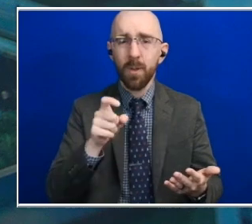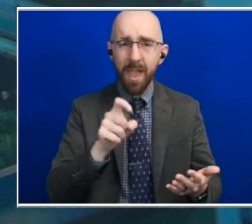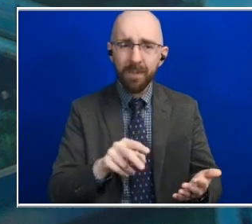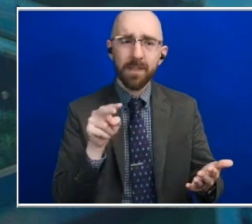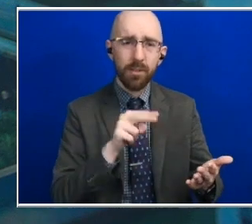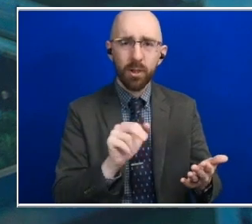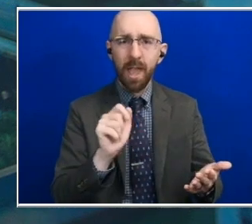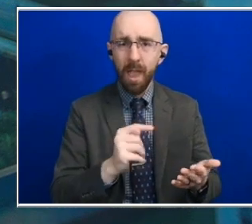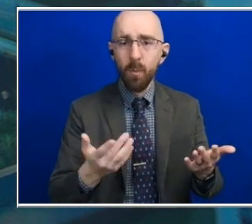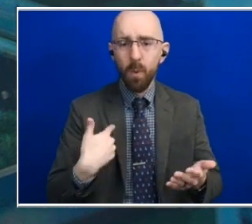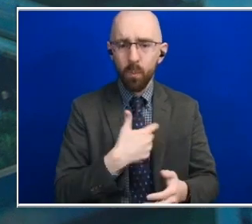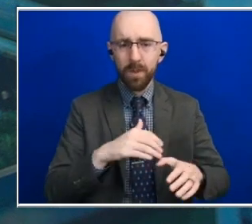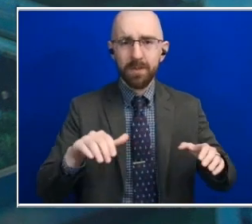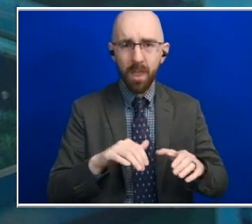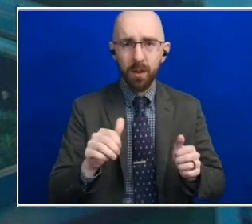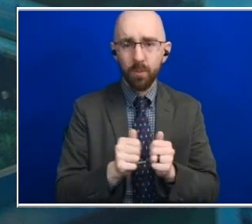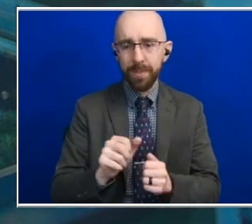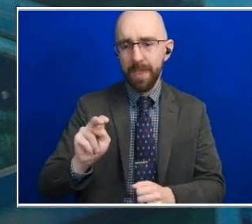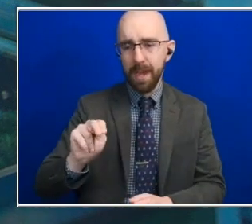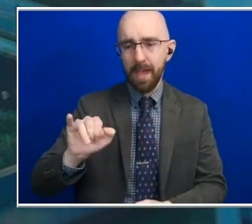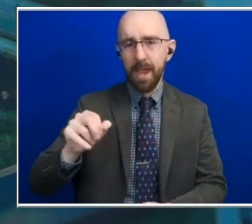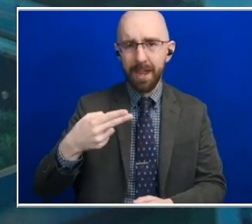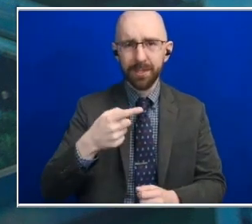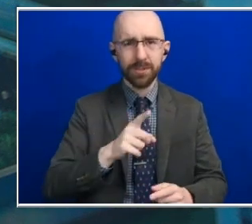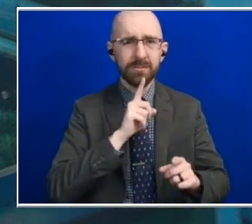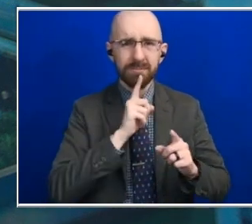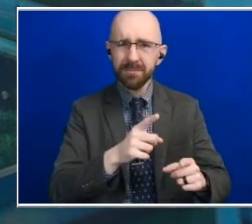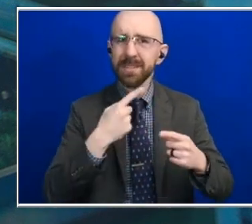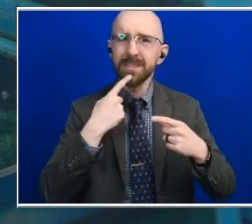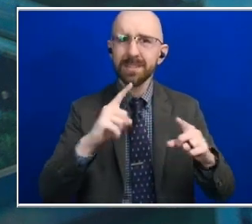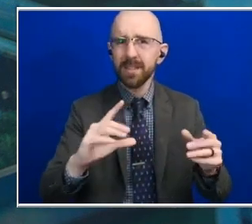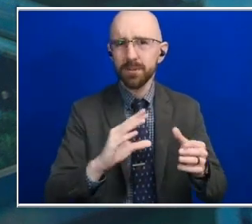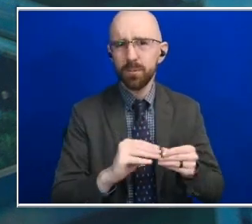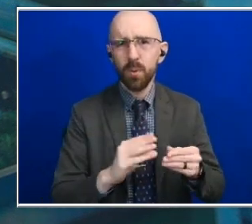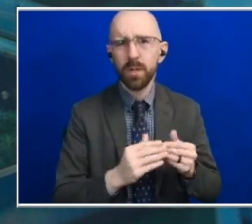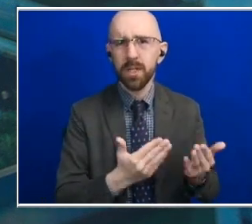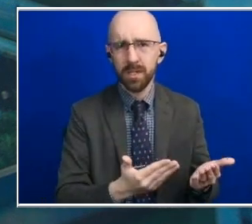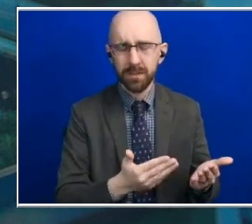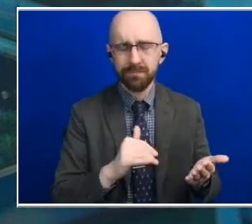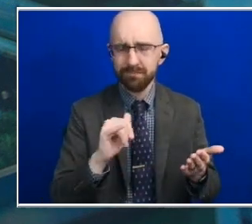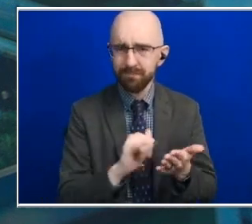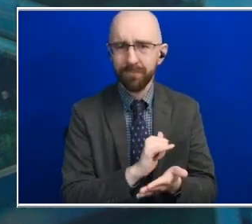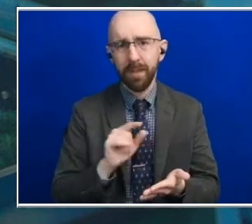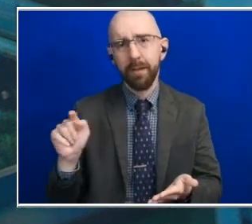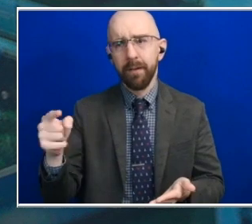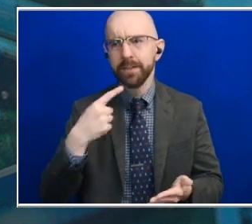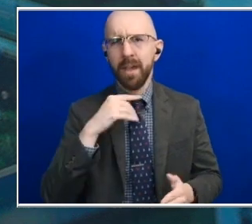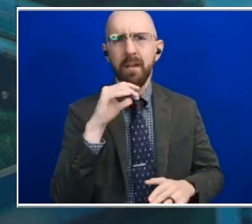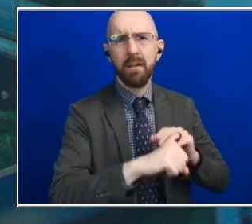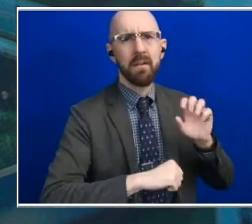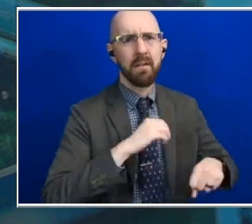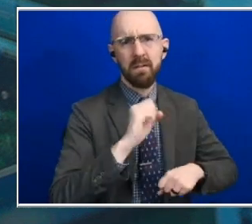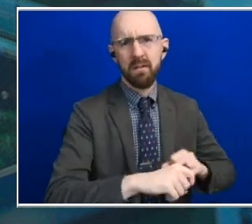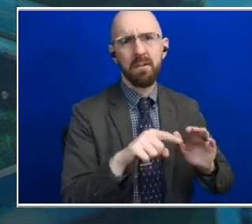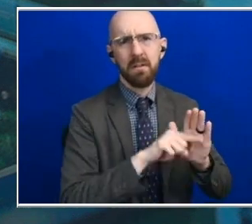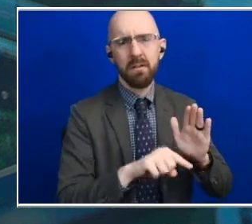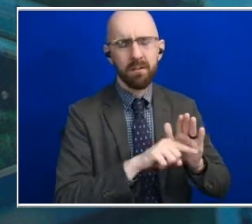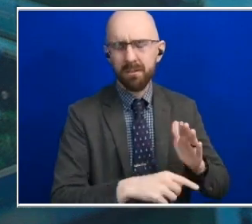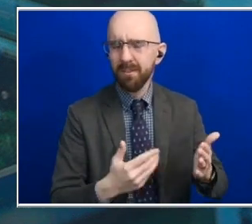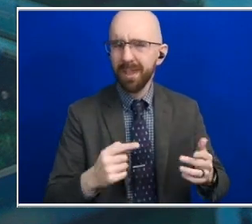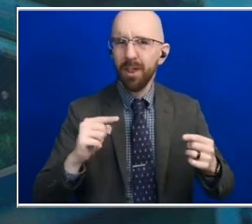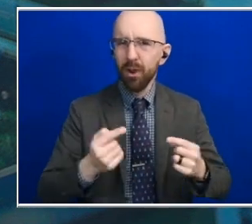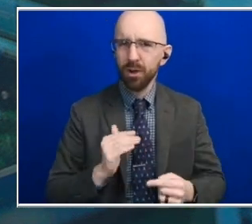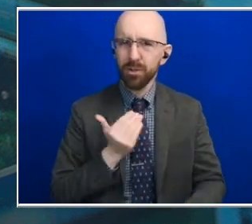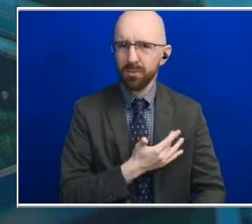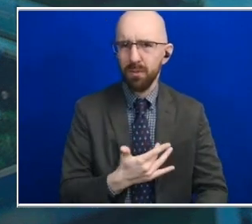the NIH. It is a true success story, and despite what others may try to do to tear it down, it hurts our heart because here's